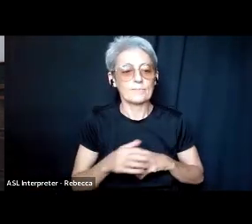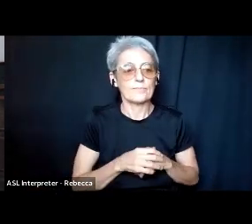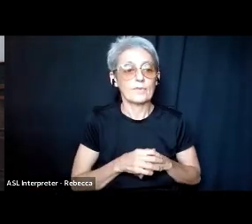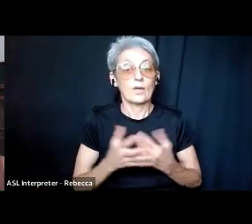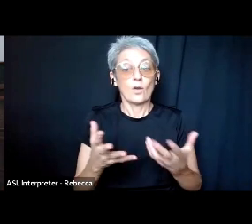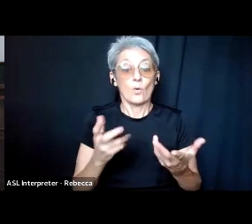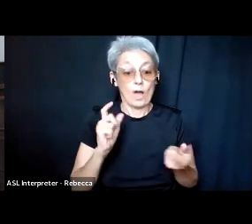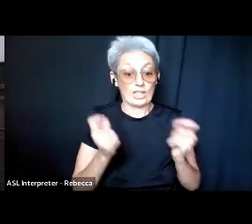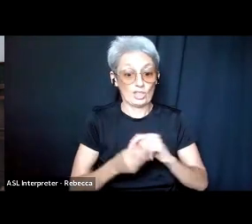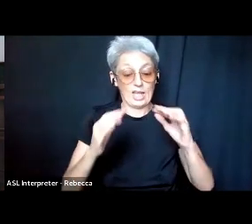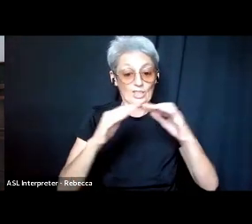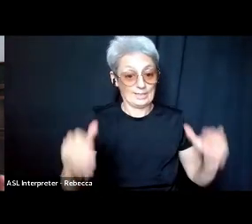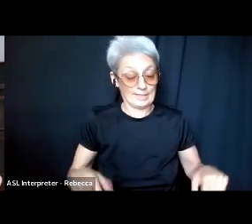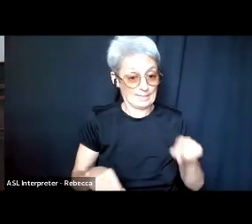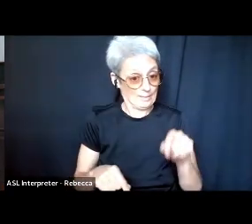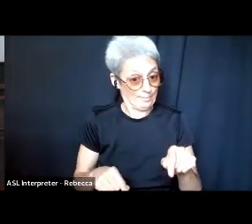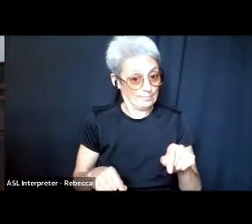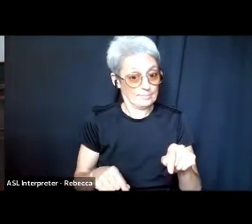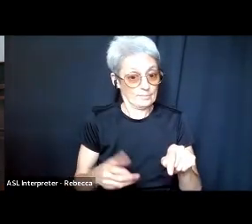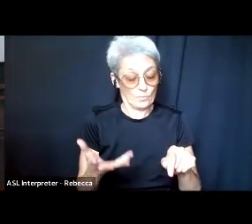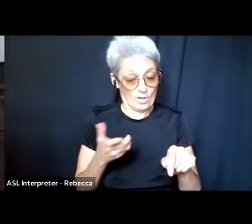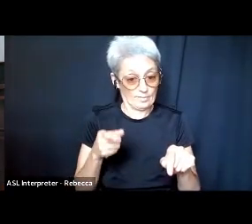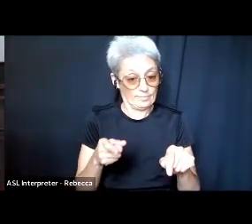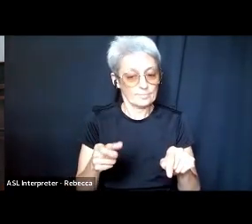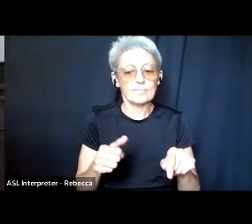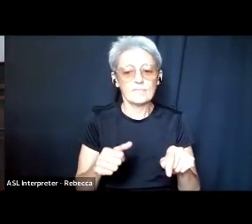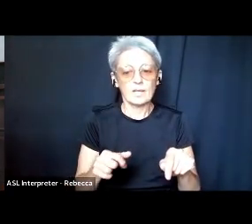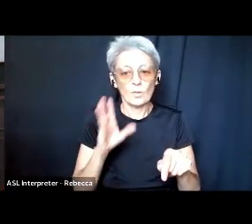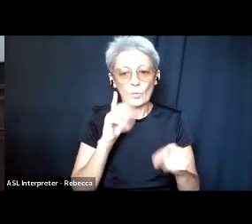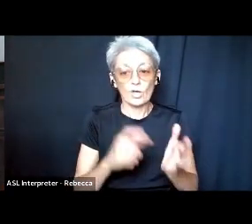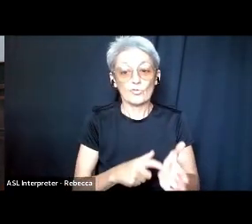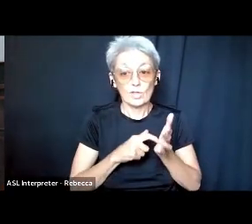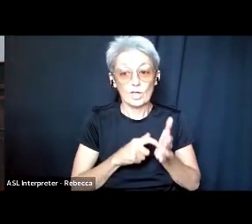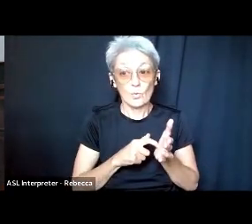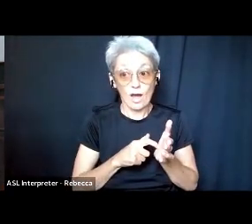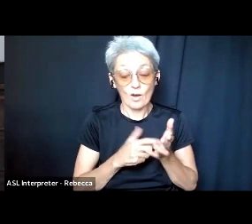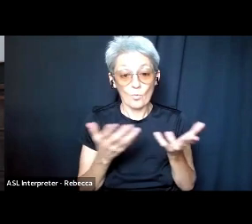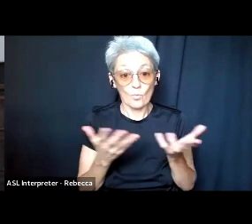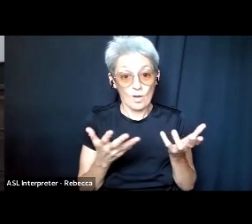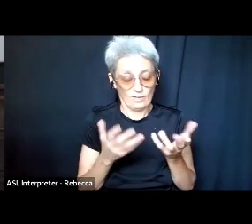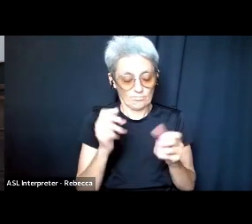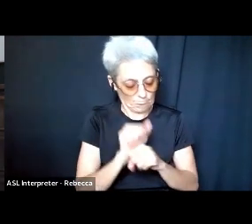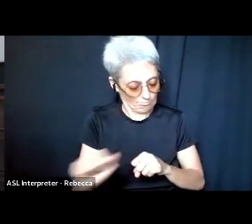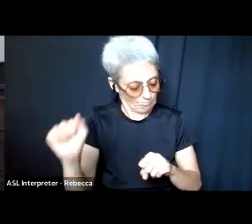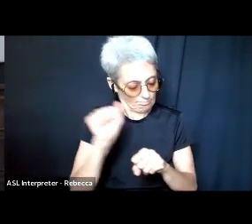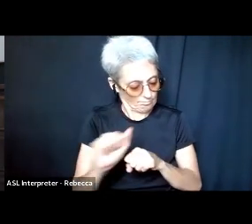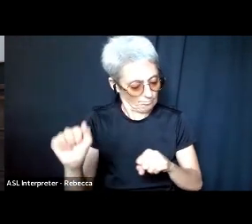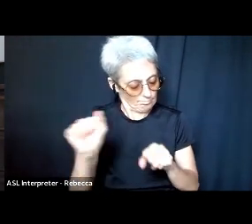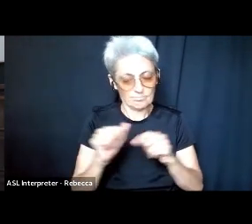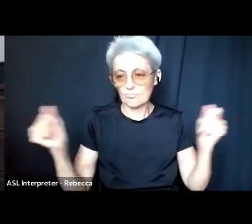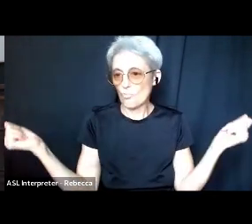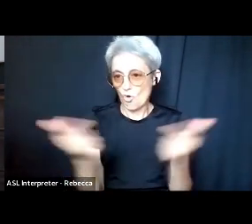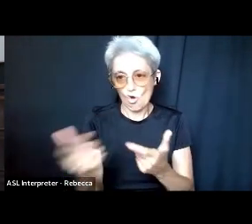level, that is going to require the concerted effort of everybody, and